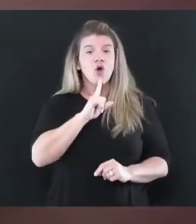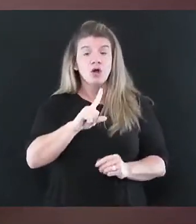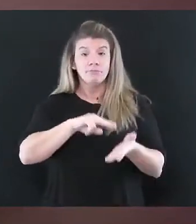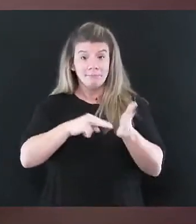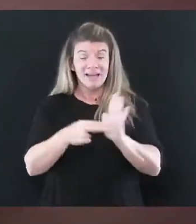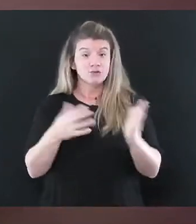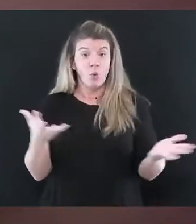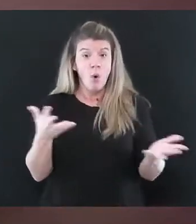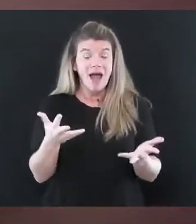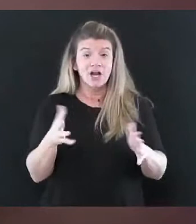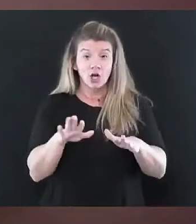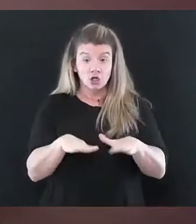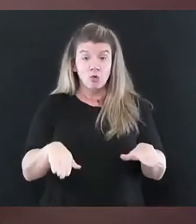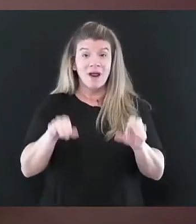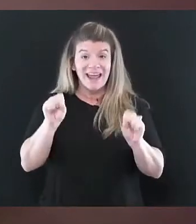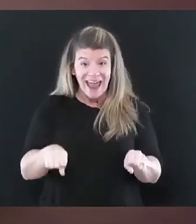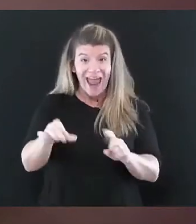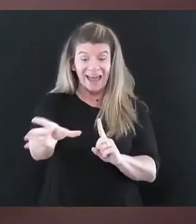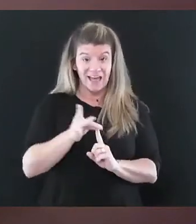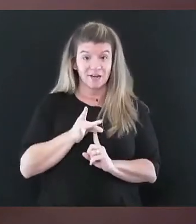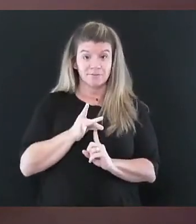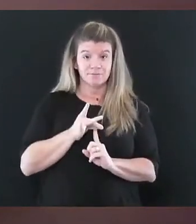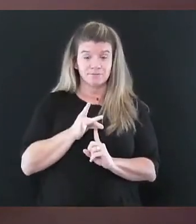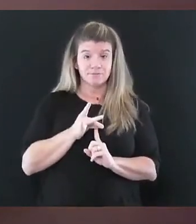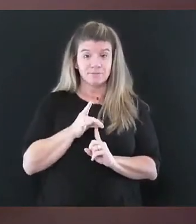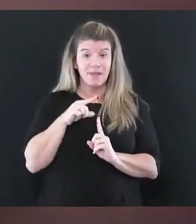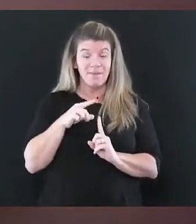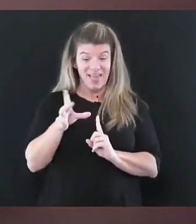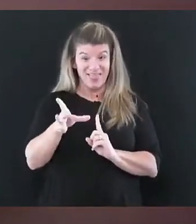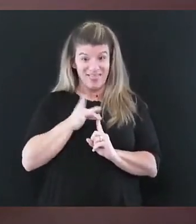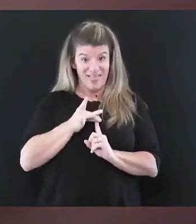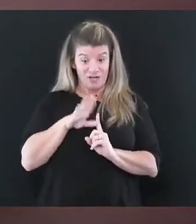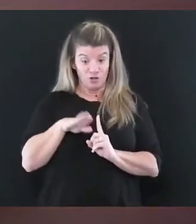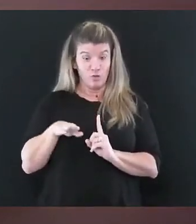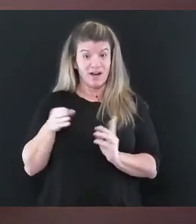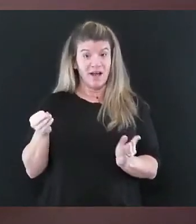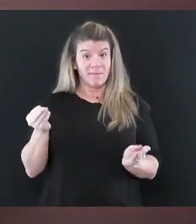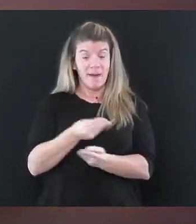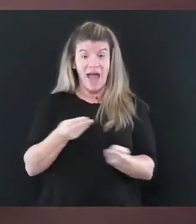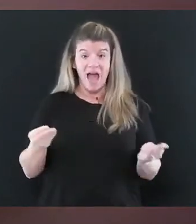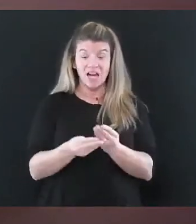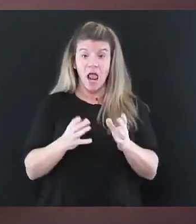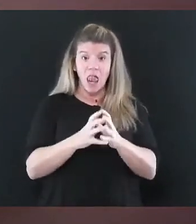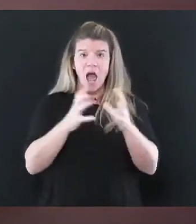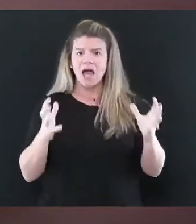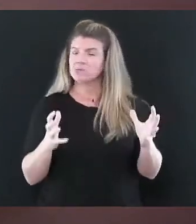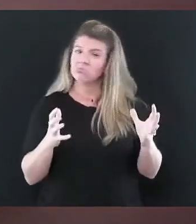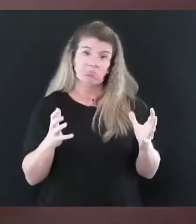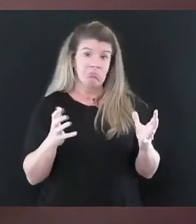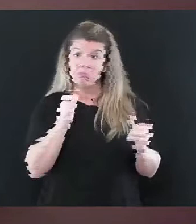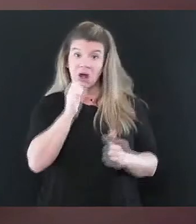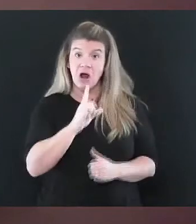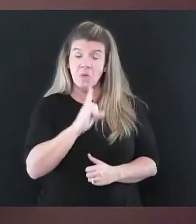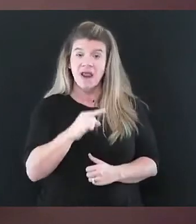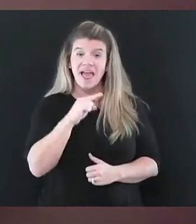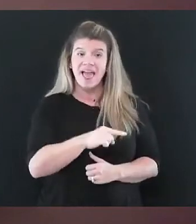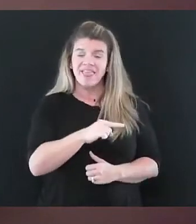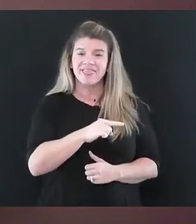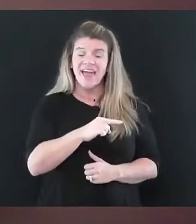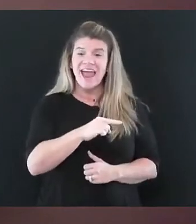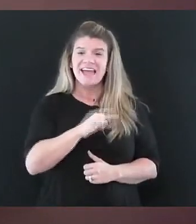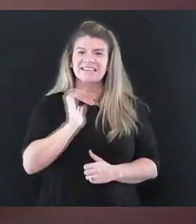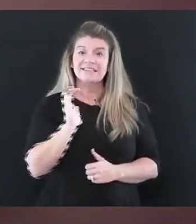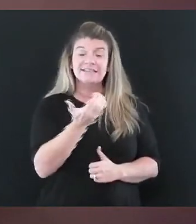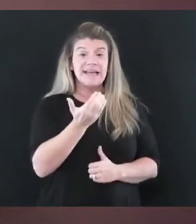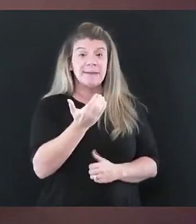don't spread it really effectively to other family members. They appear to be important in infecting other